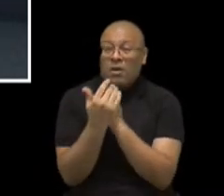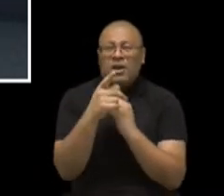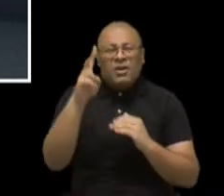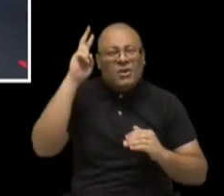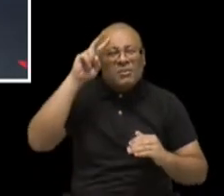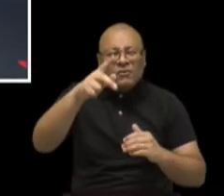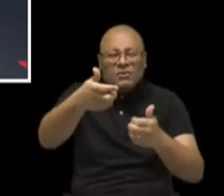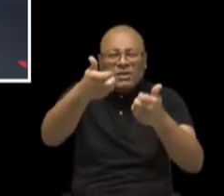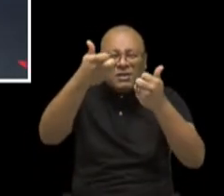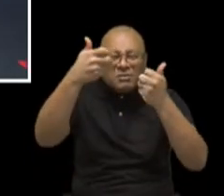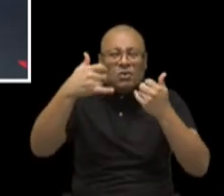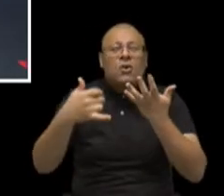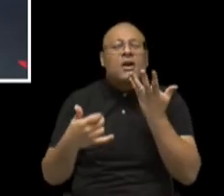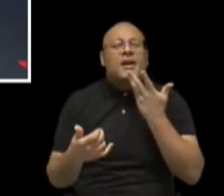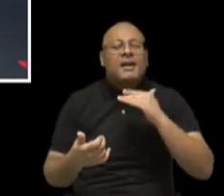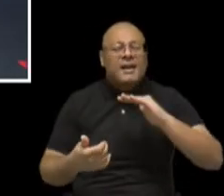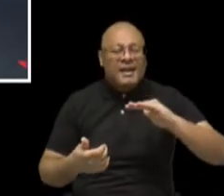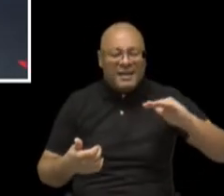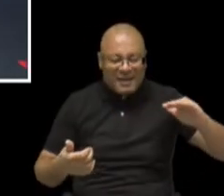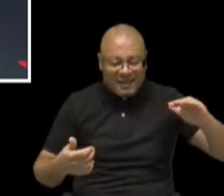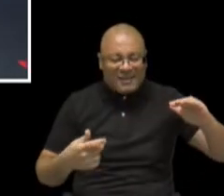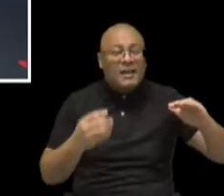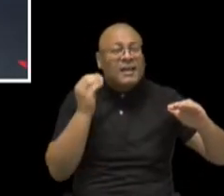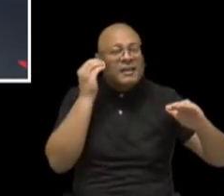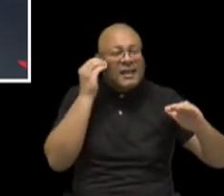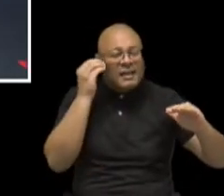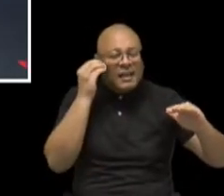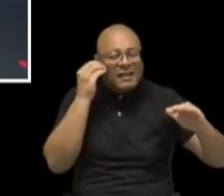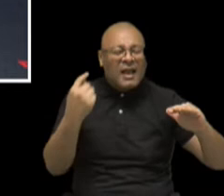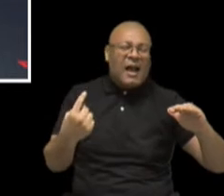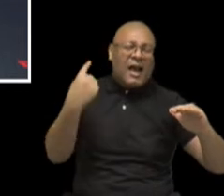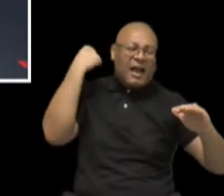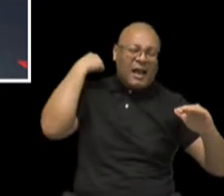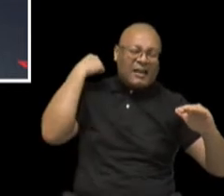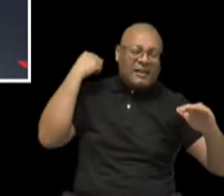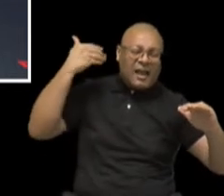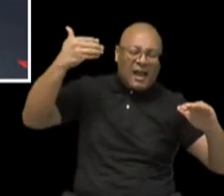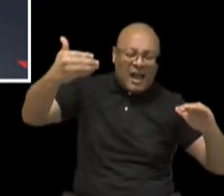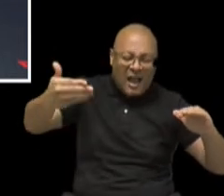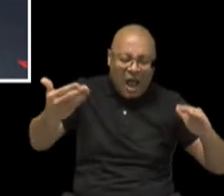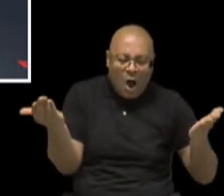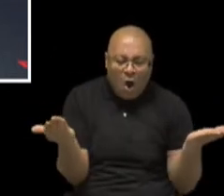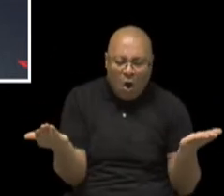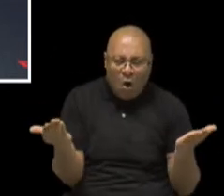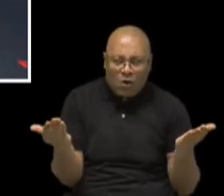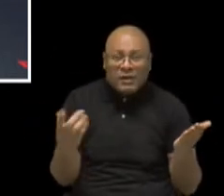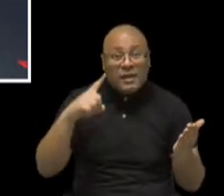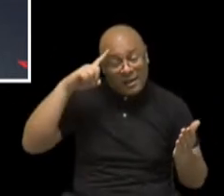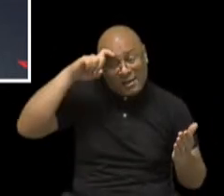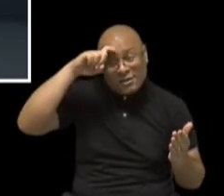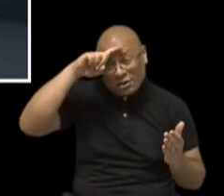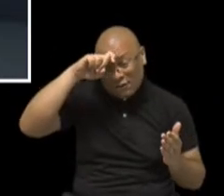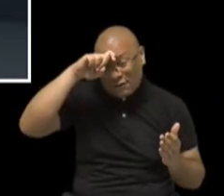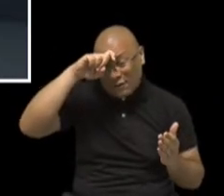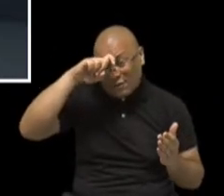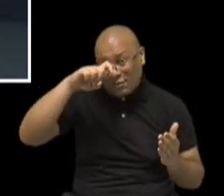so creative? Because I'm trying to be creative right now with my own child, and it's very hard.